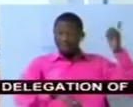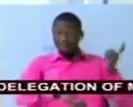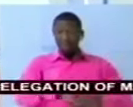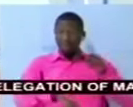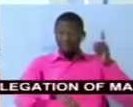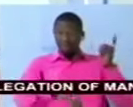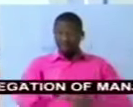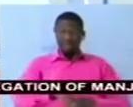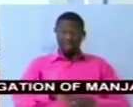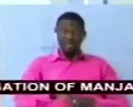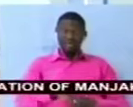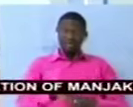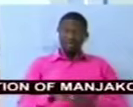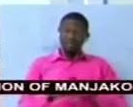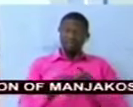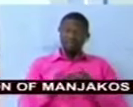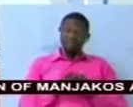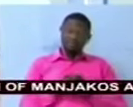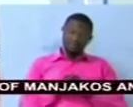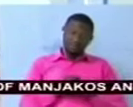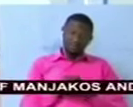Where?